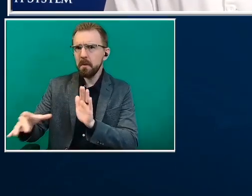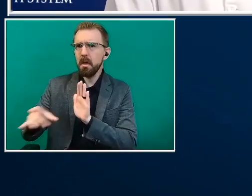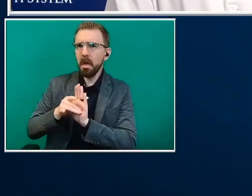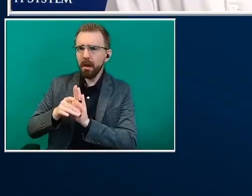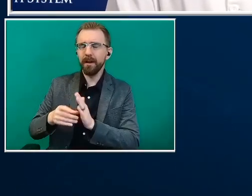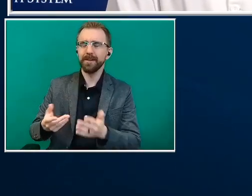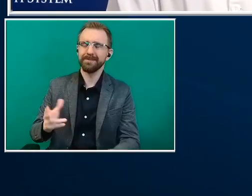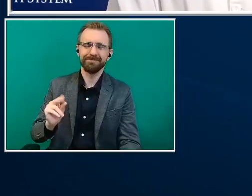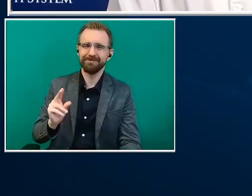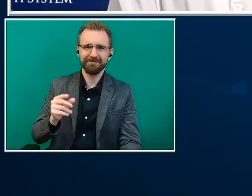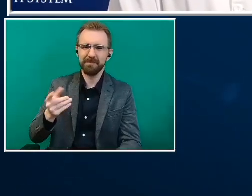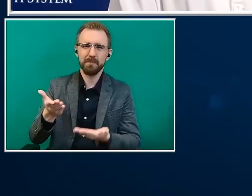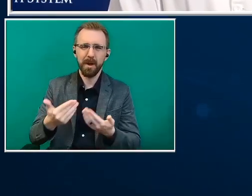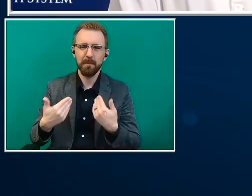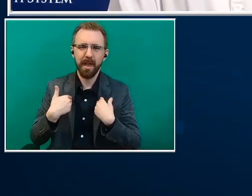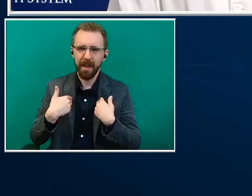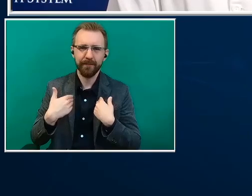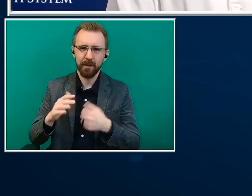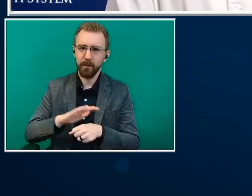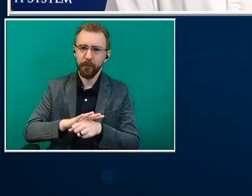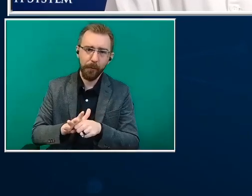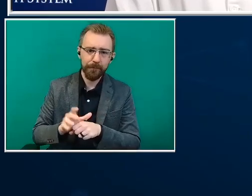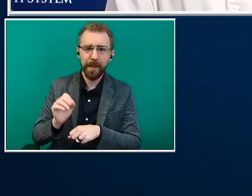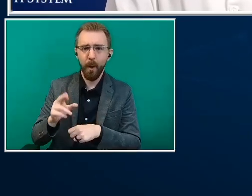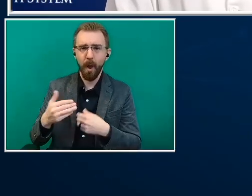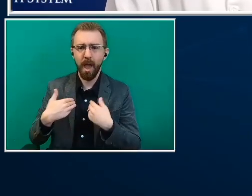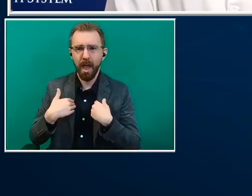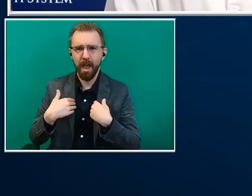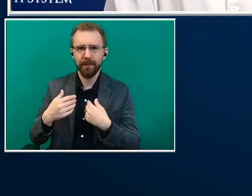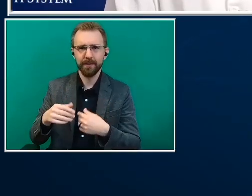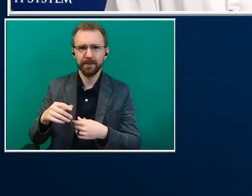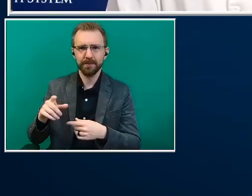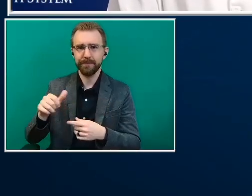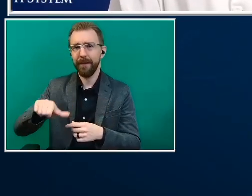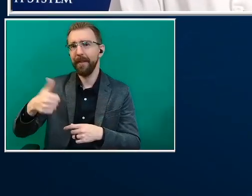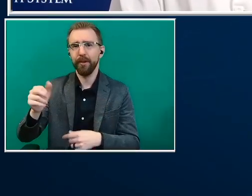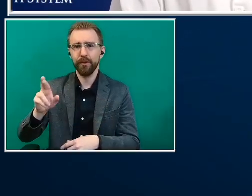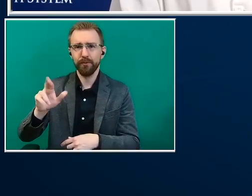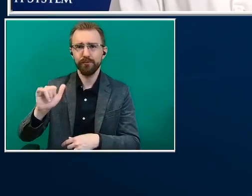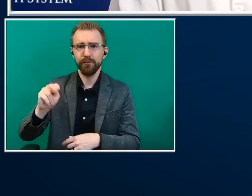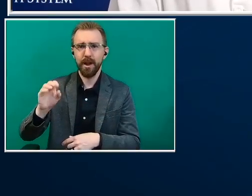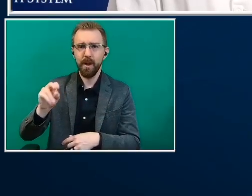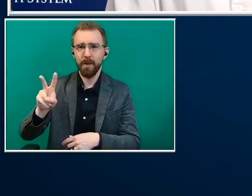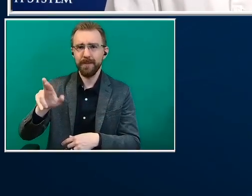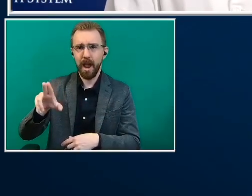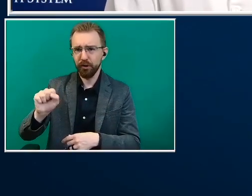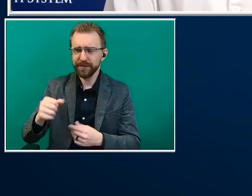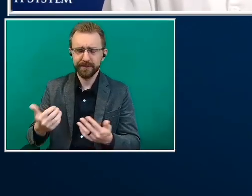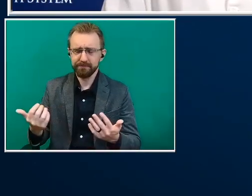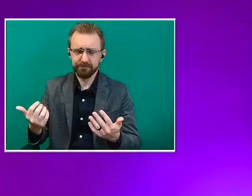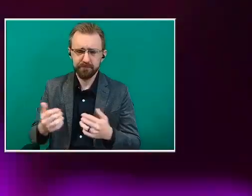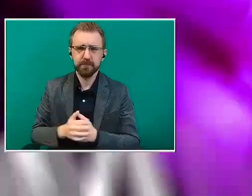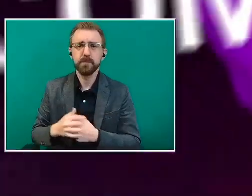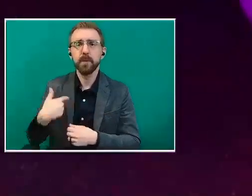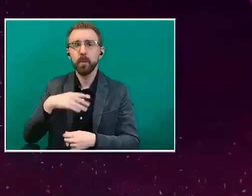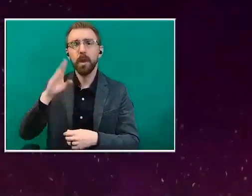probably had, to your point, COVID, or they may have rhinovirus. I mean, who knows what they got, right? Exactly. So, well, we know many of you have questions. We're going to